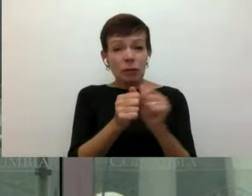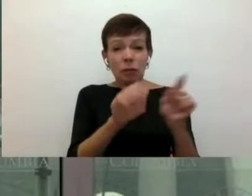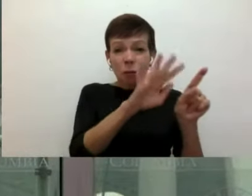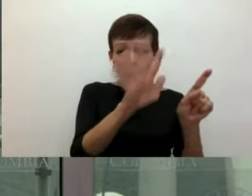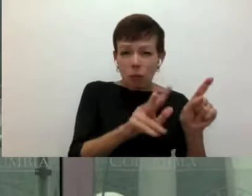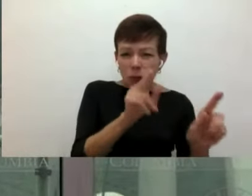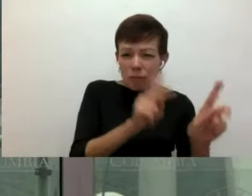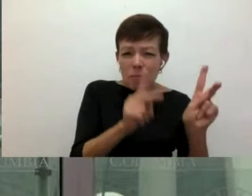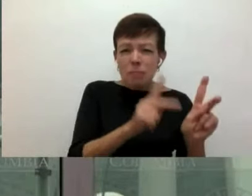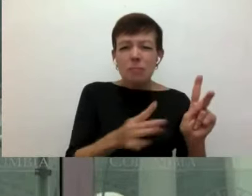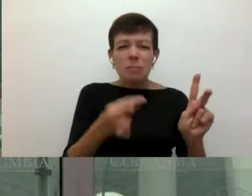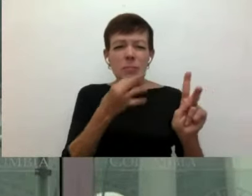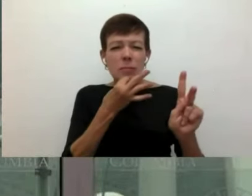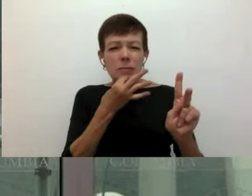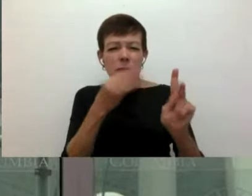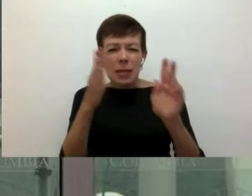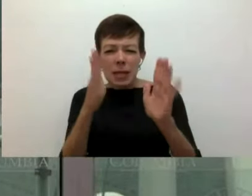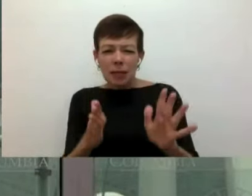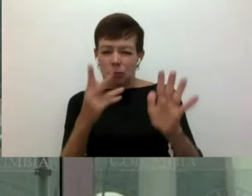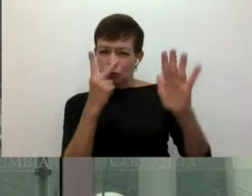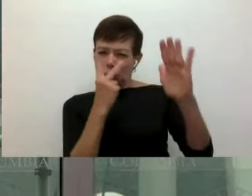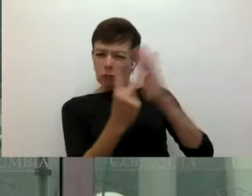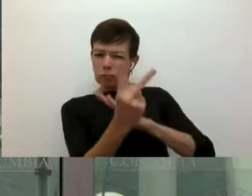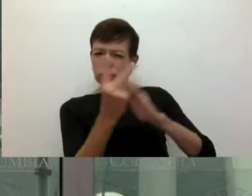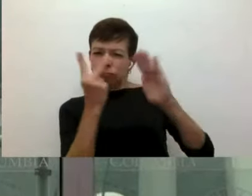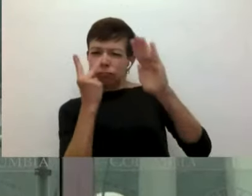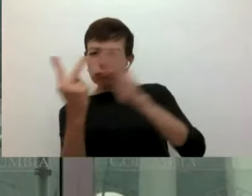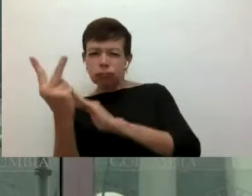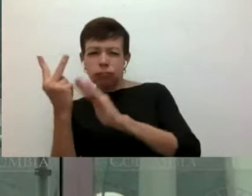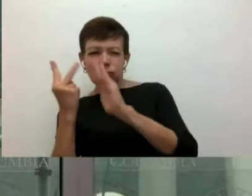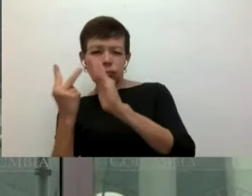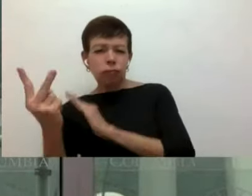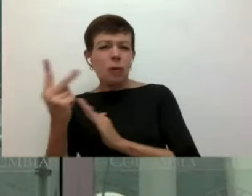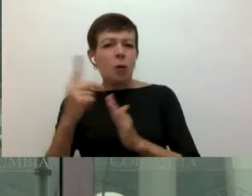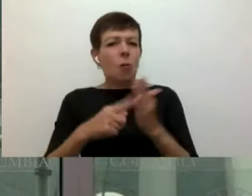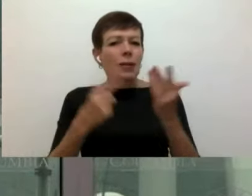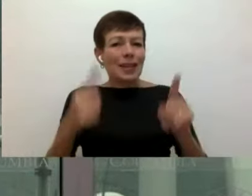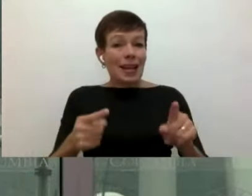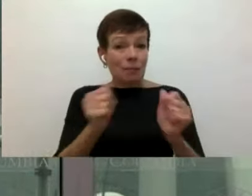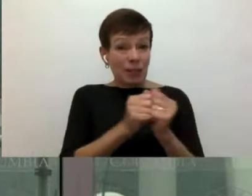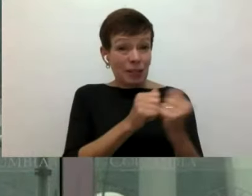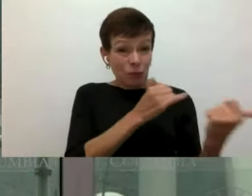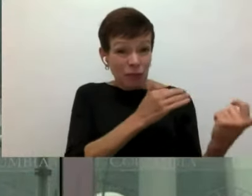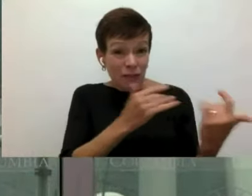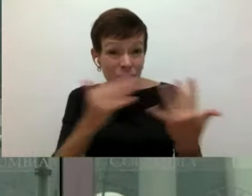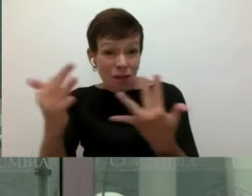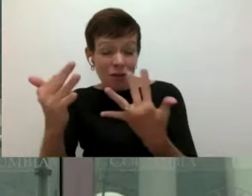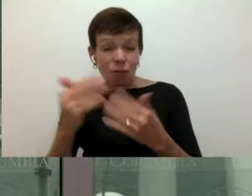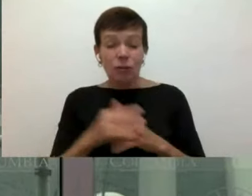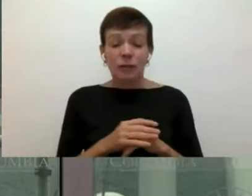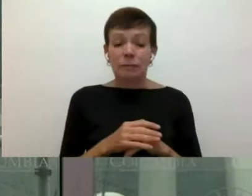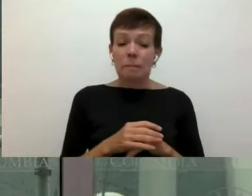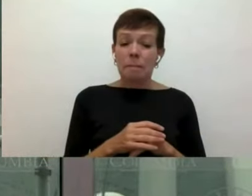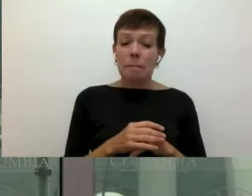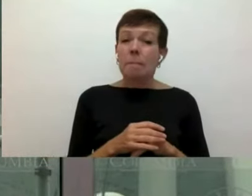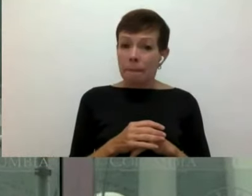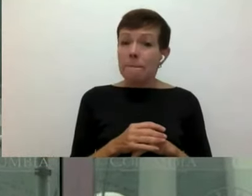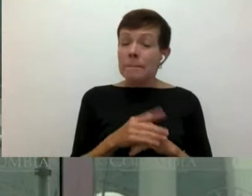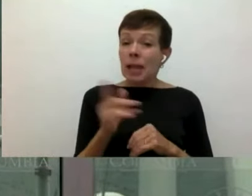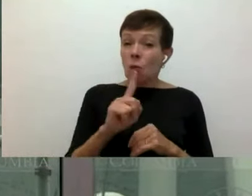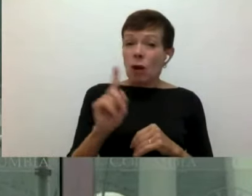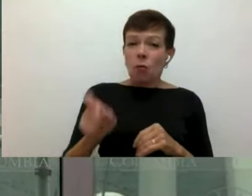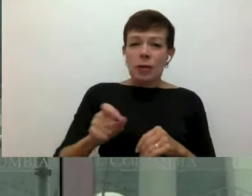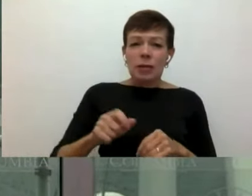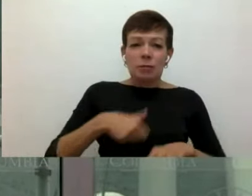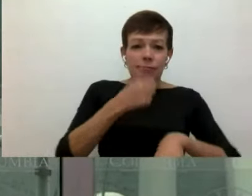Service works with meteorologists and experts to project what is happening on the wildfire